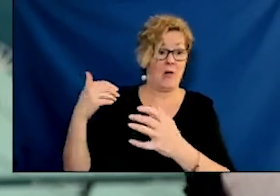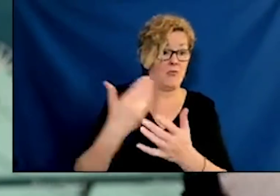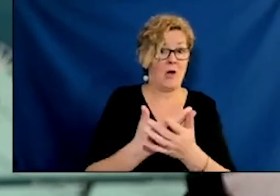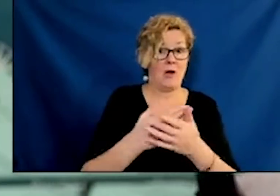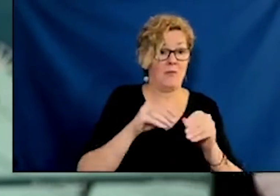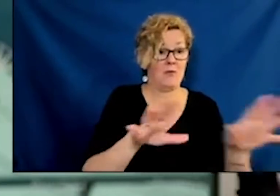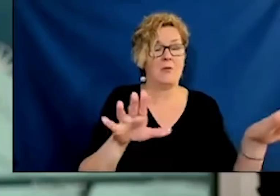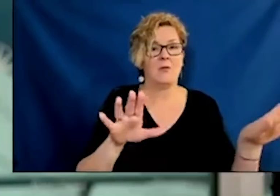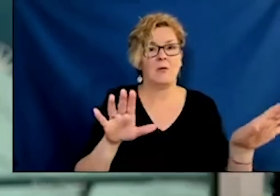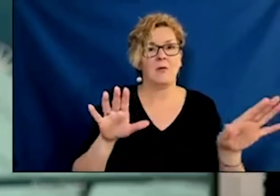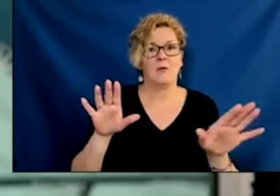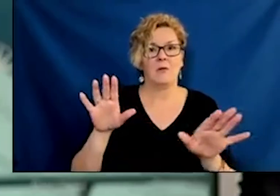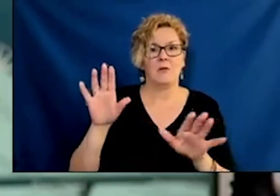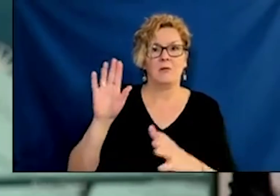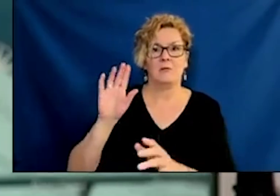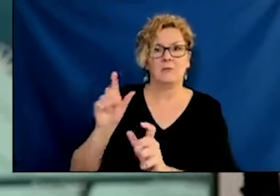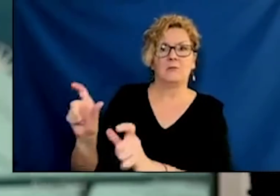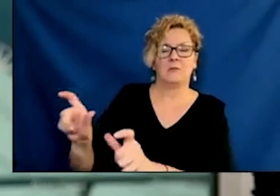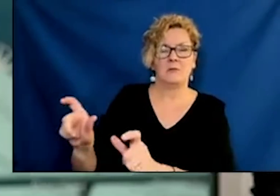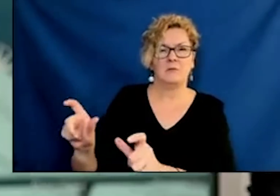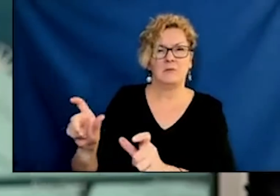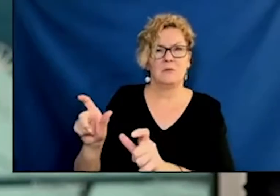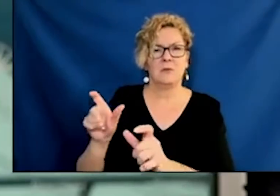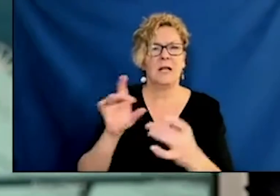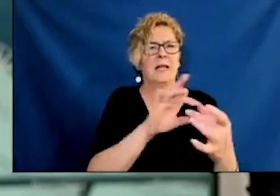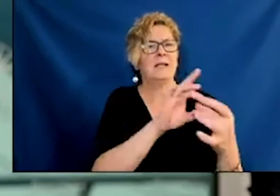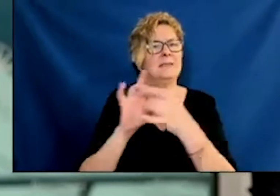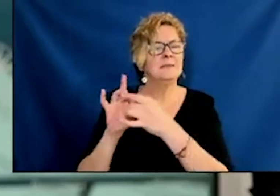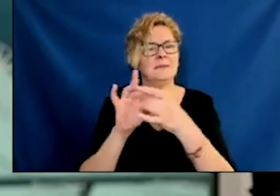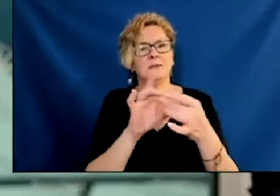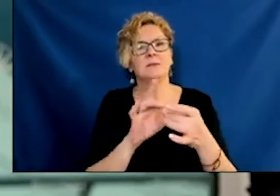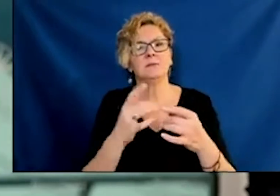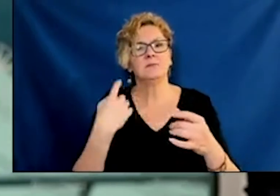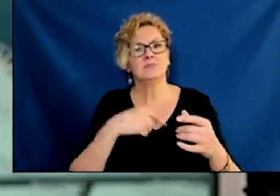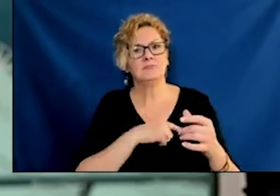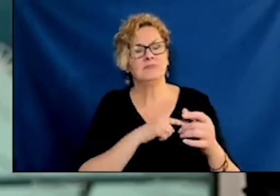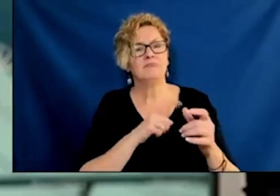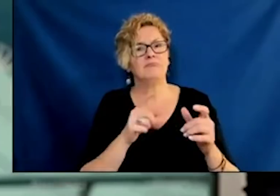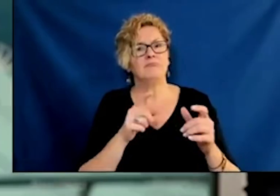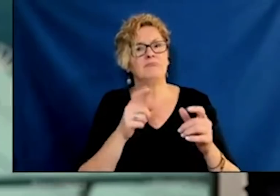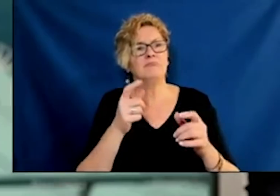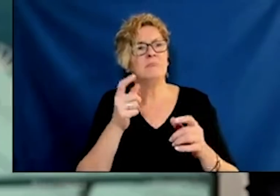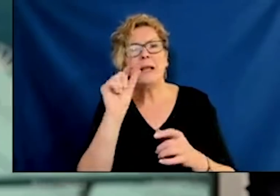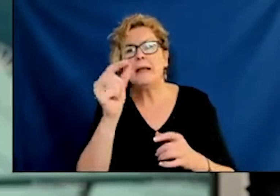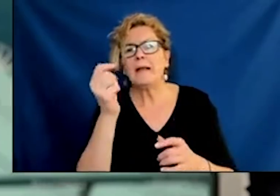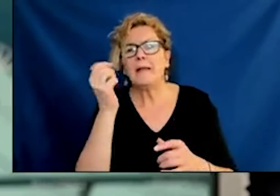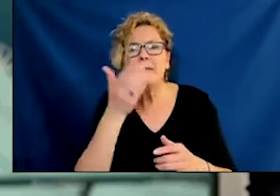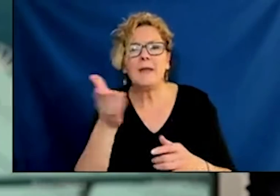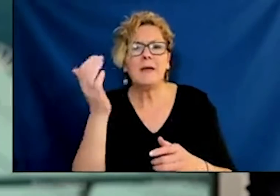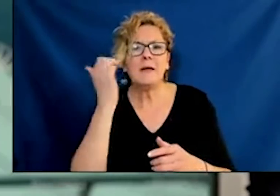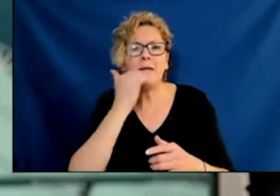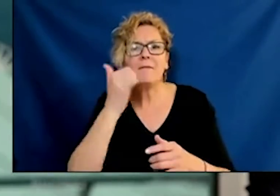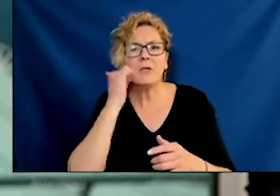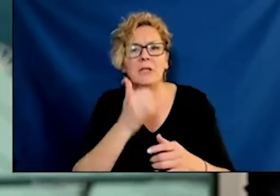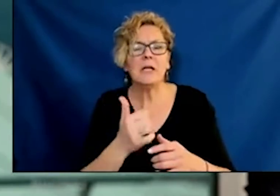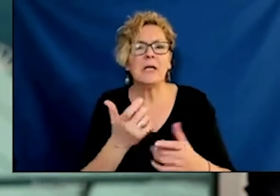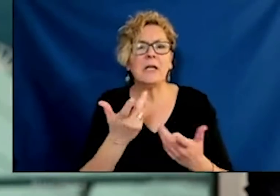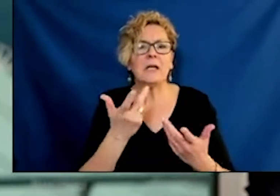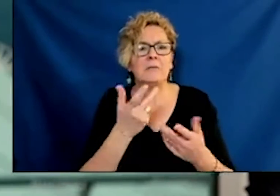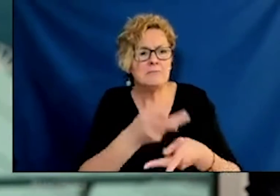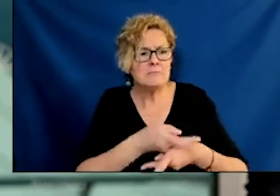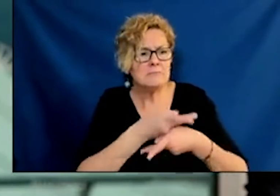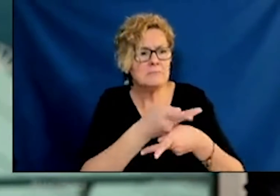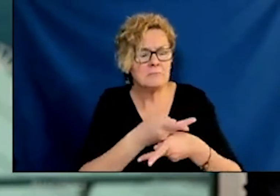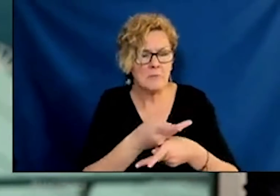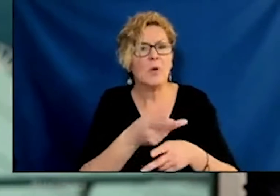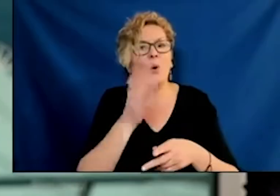we don't realize maybe how much the little things that we do make a difference. When we see